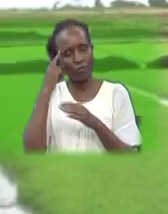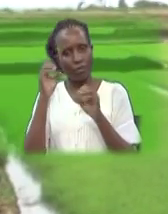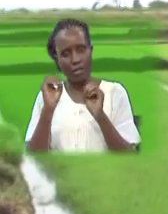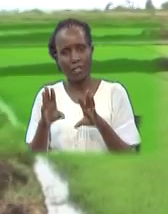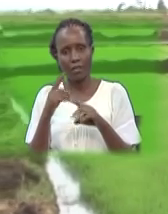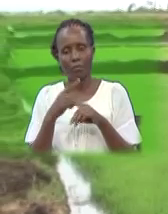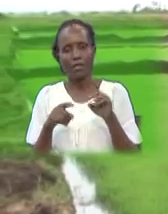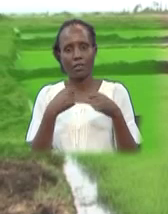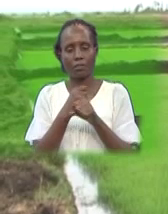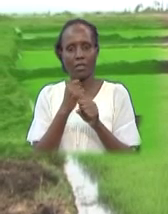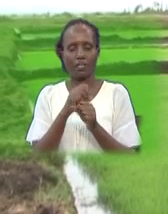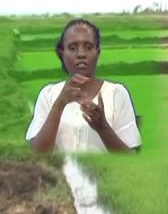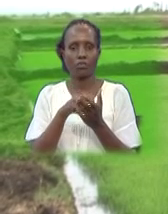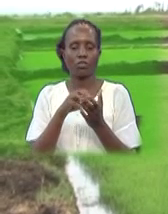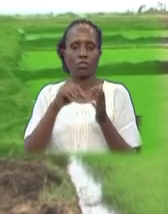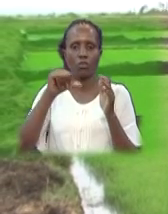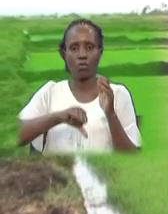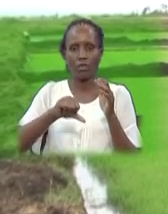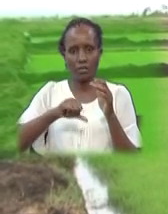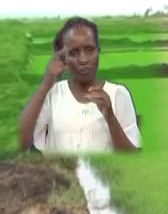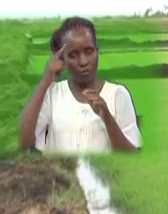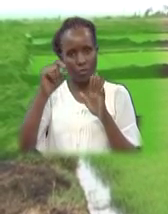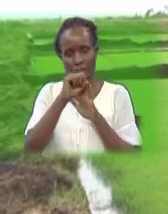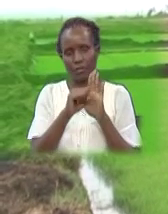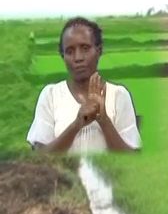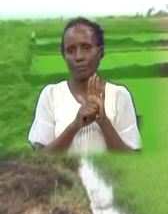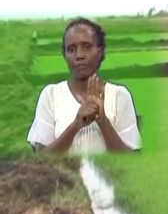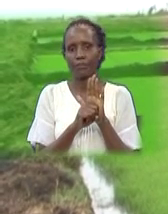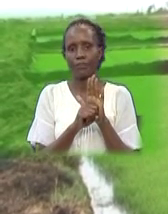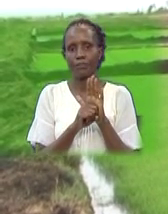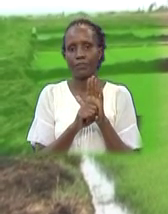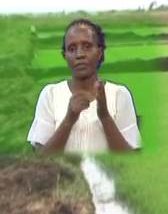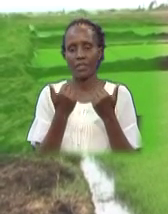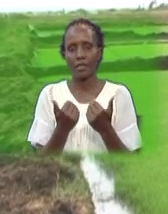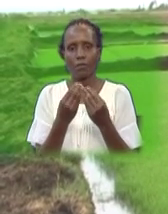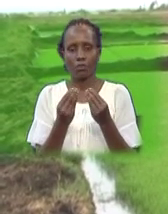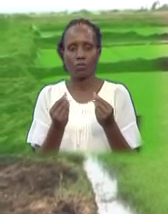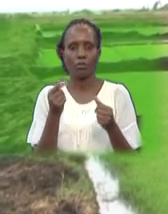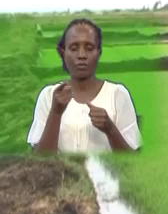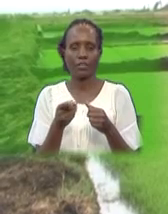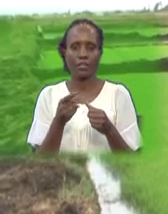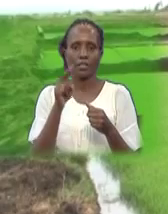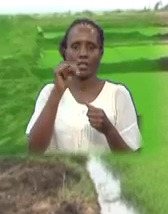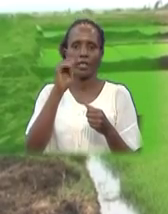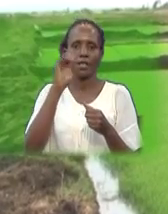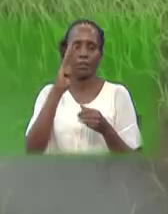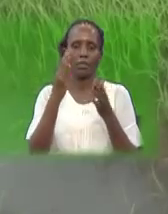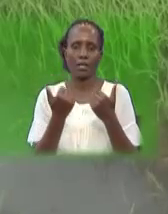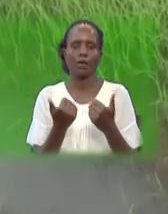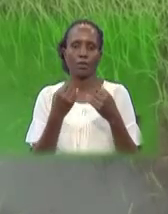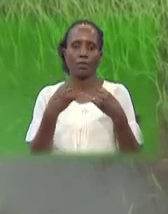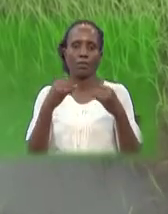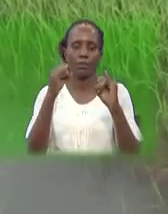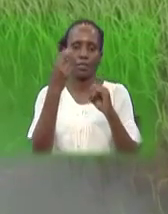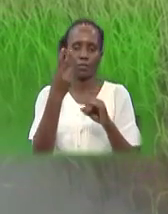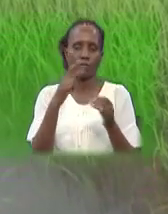worsened the situation in terms of water availability for the schemein order to address thisNIB is currently